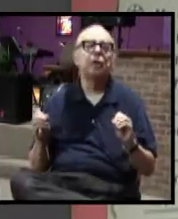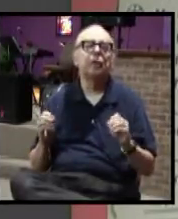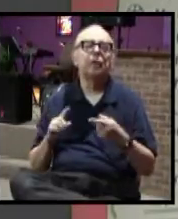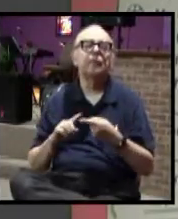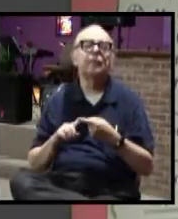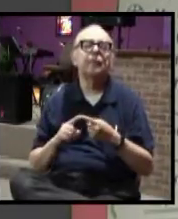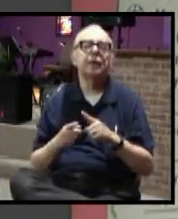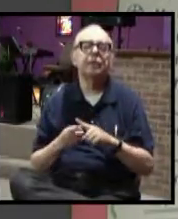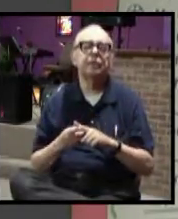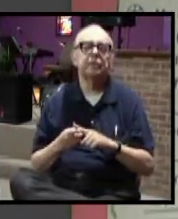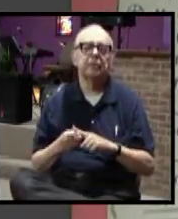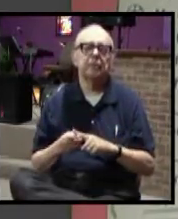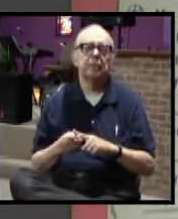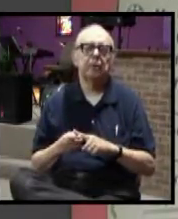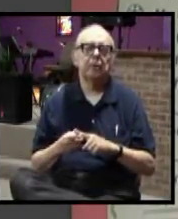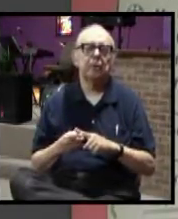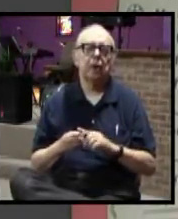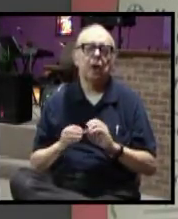No one.